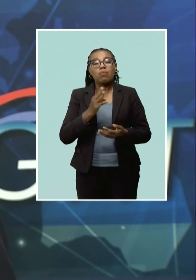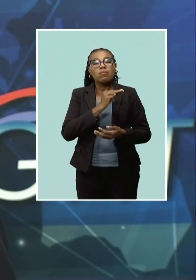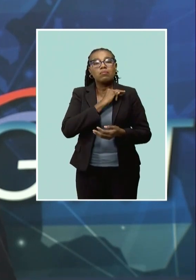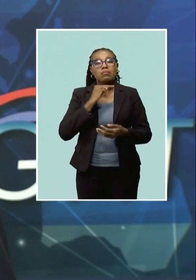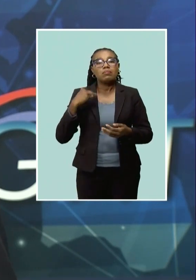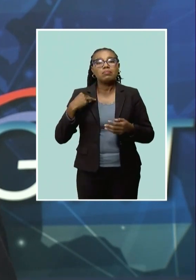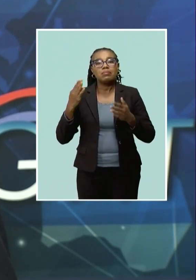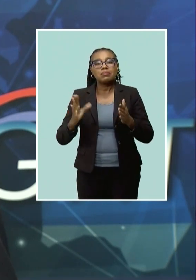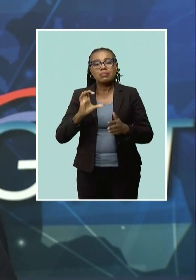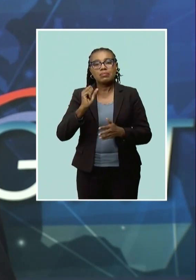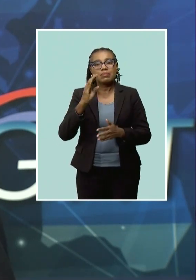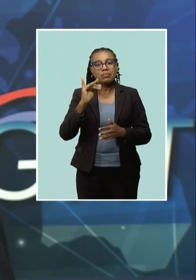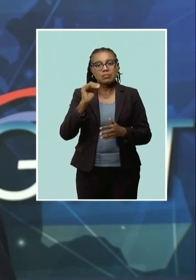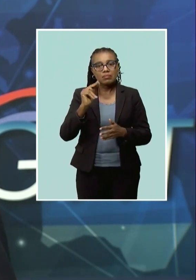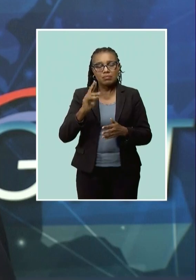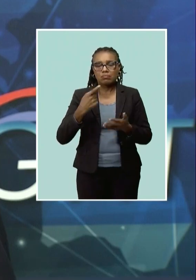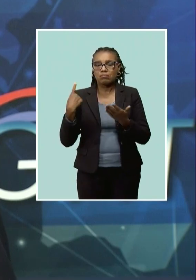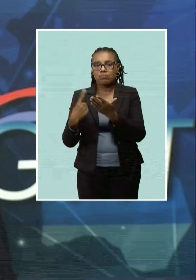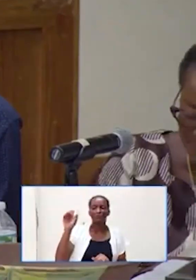discussed.